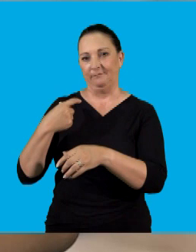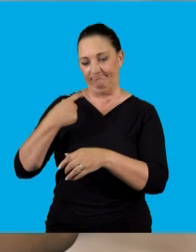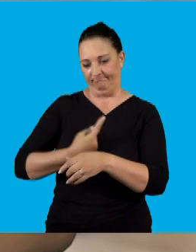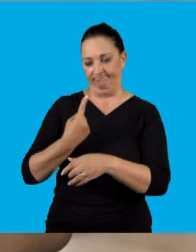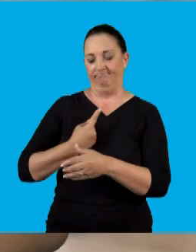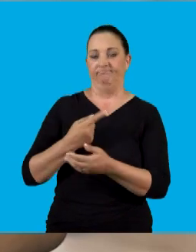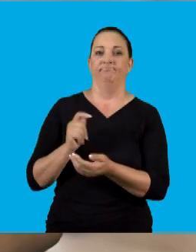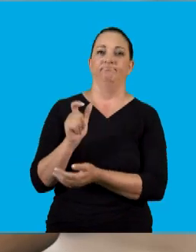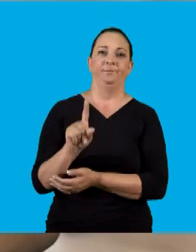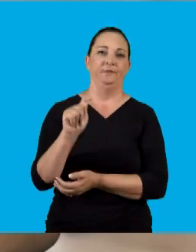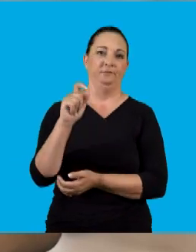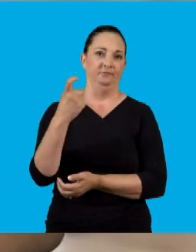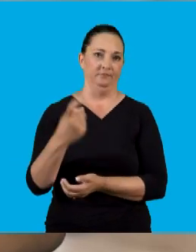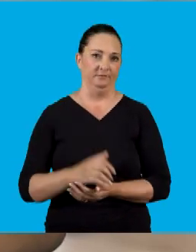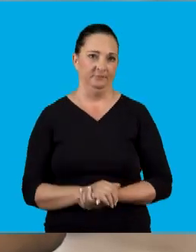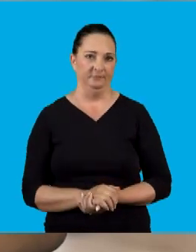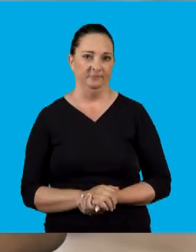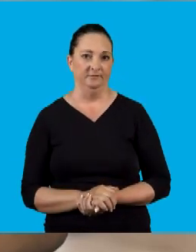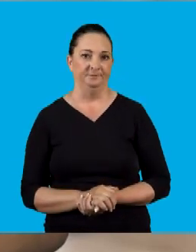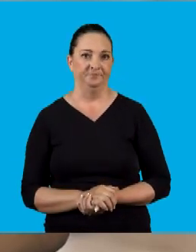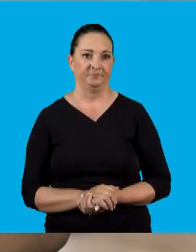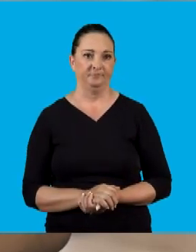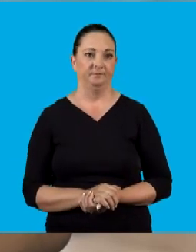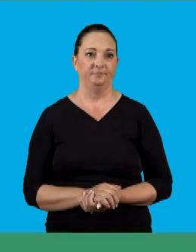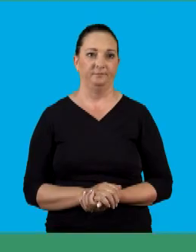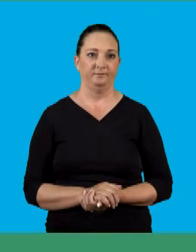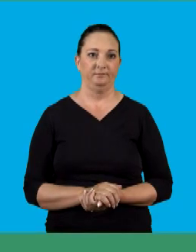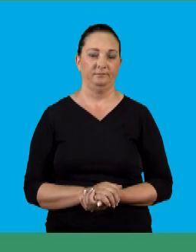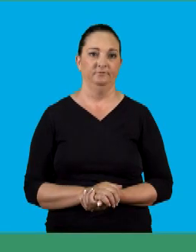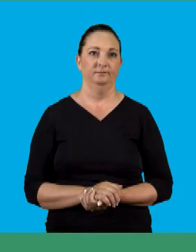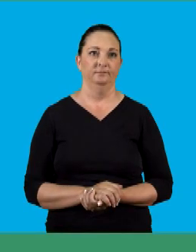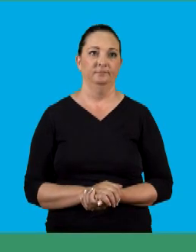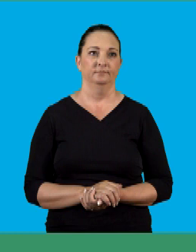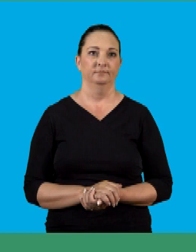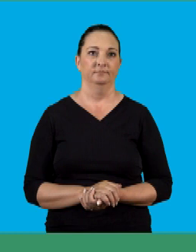tax. Then to provide businesses with opportunity to create